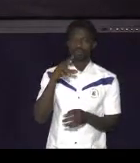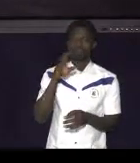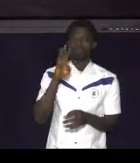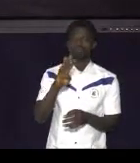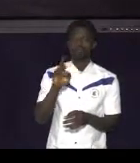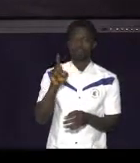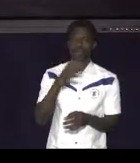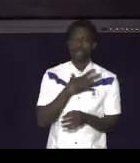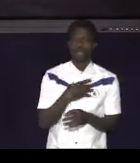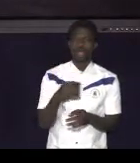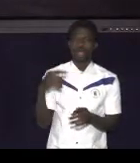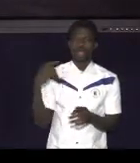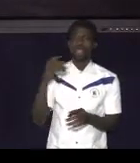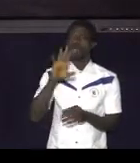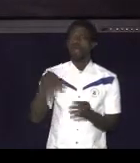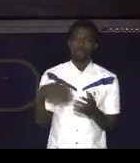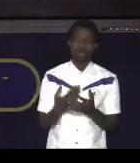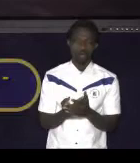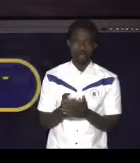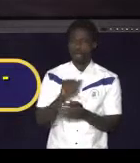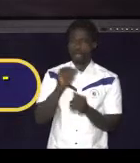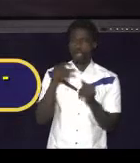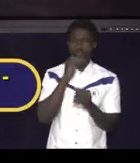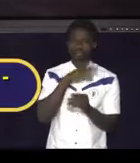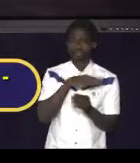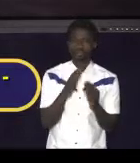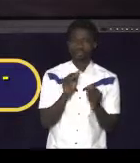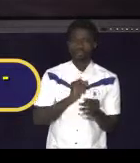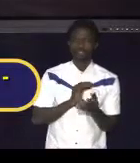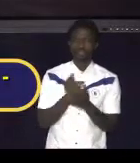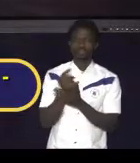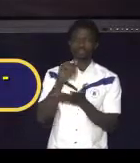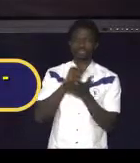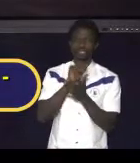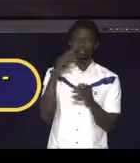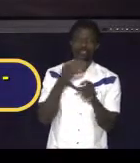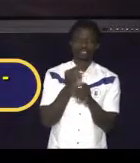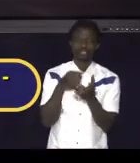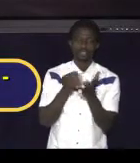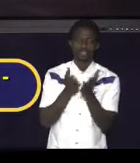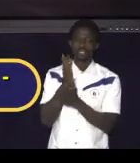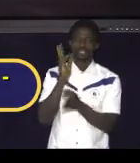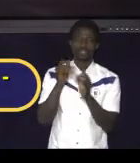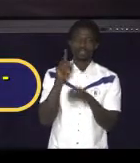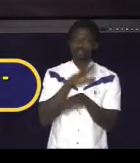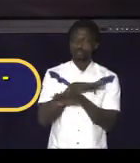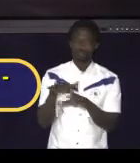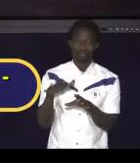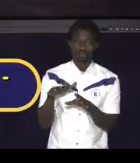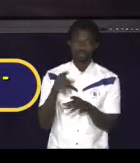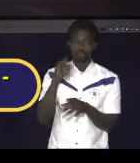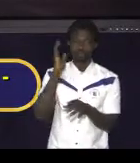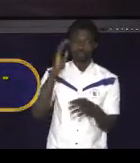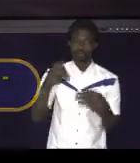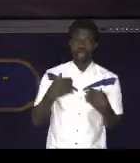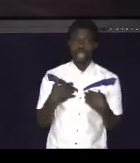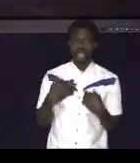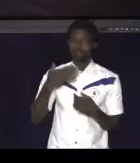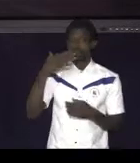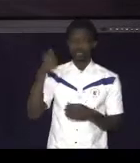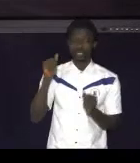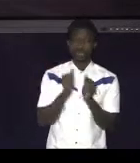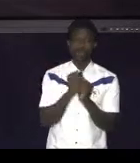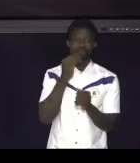that is 180. All the angles are complete. I trust that you got it right. But if you did not, you will have better luck with